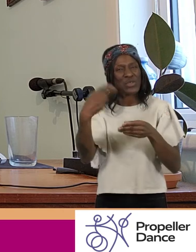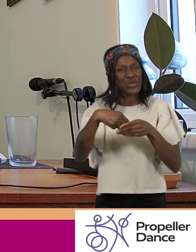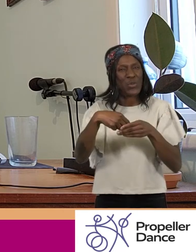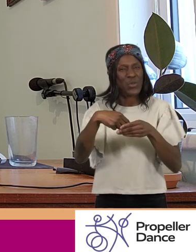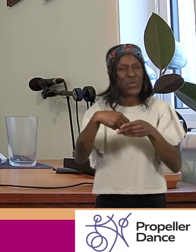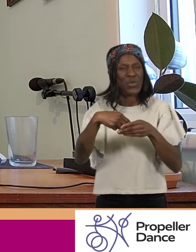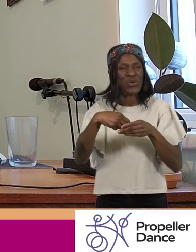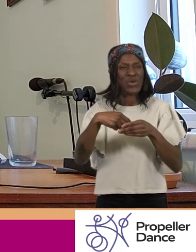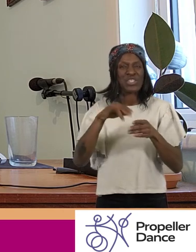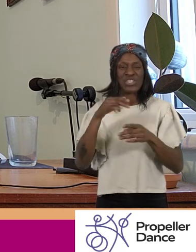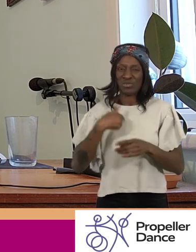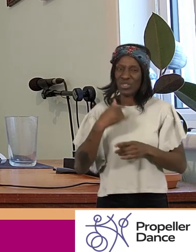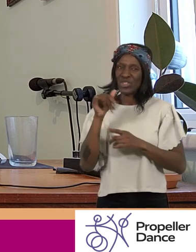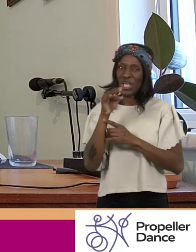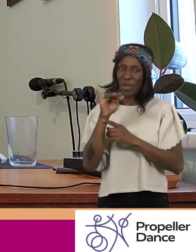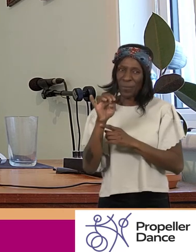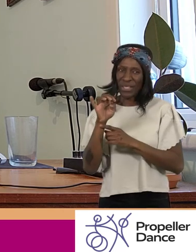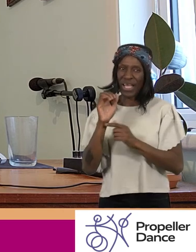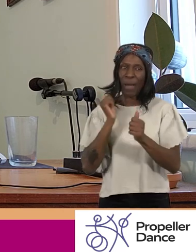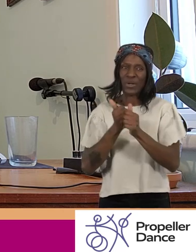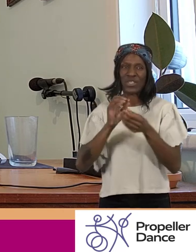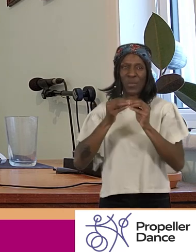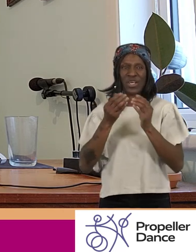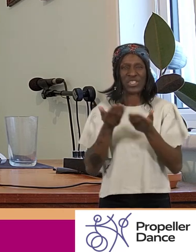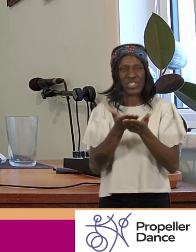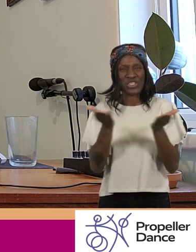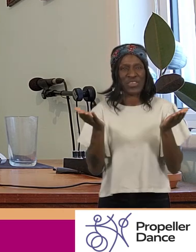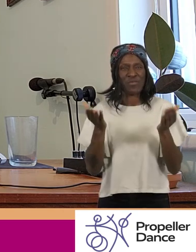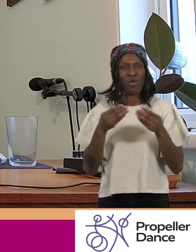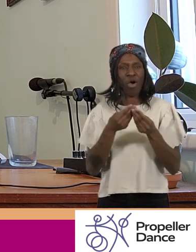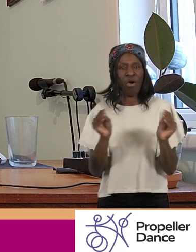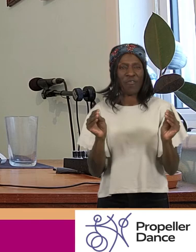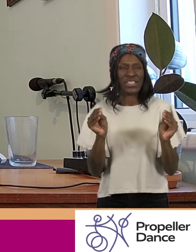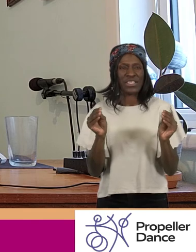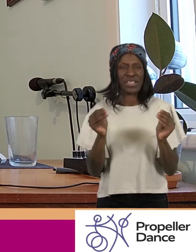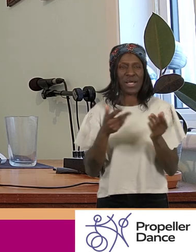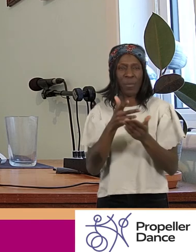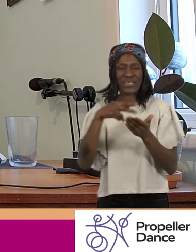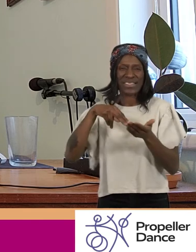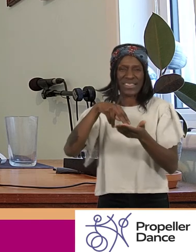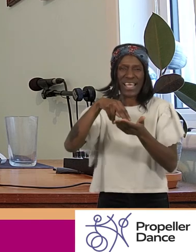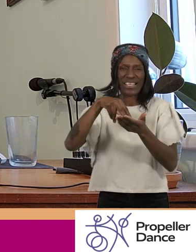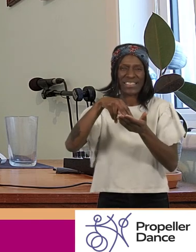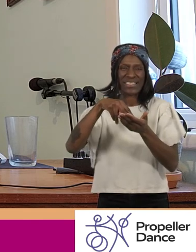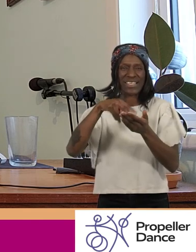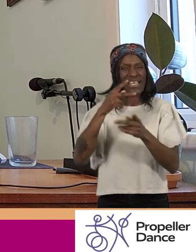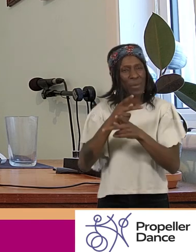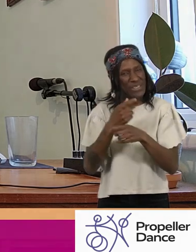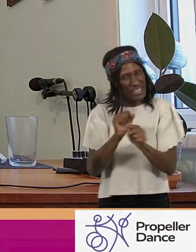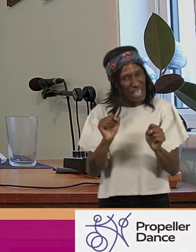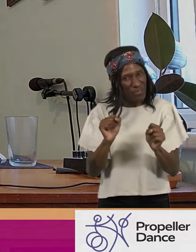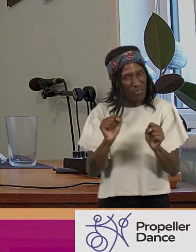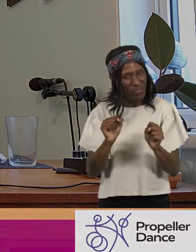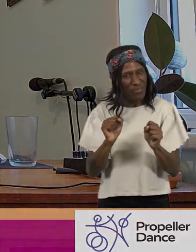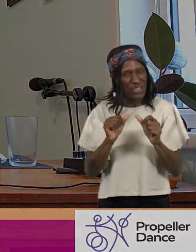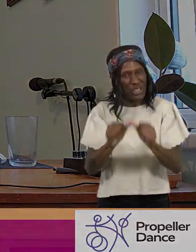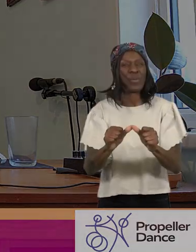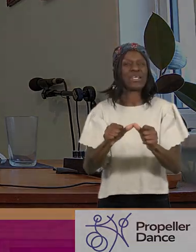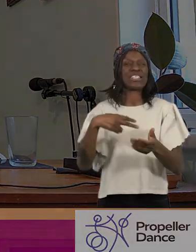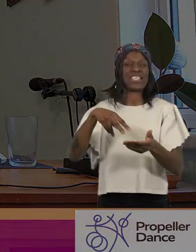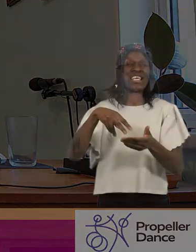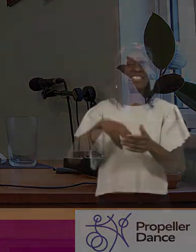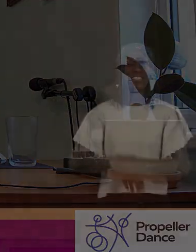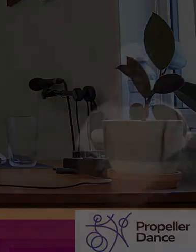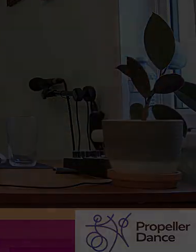Once again, I'm Jamie Alink, bringing up-to-date numbers to you from the offices of Propeller Dance. Stay safe and